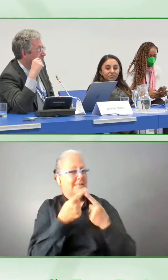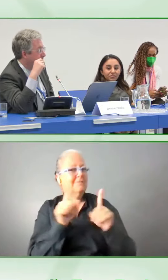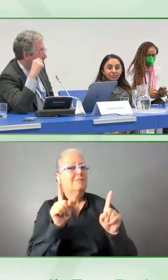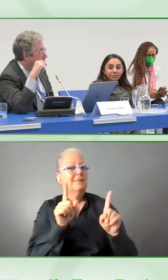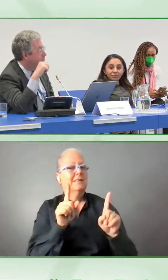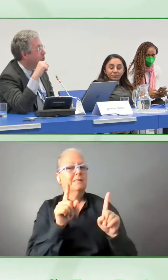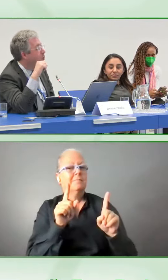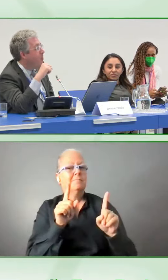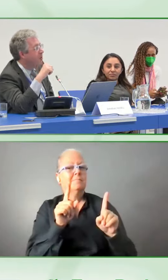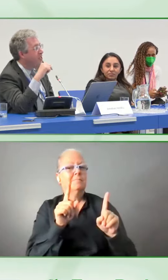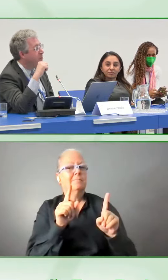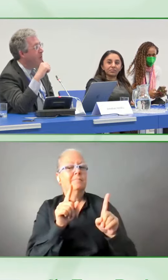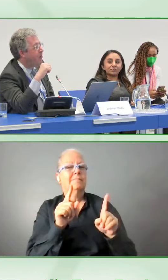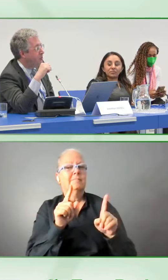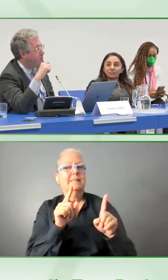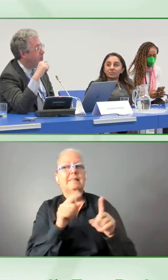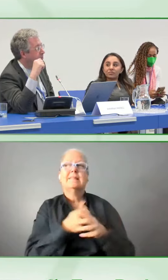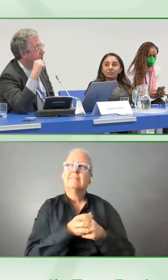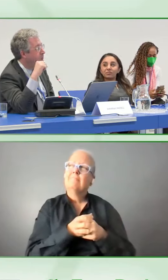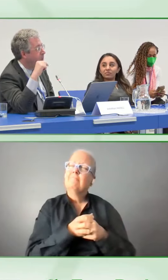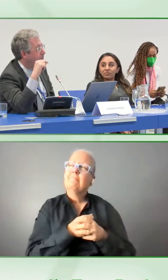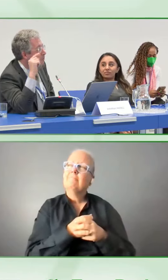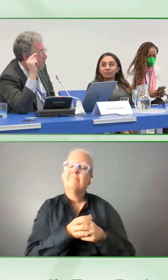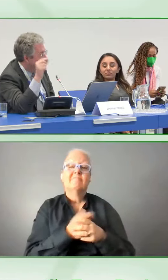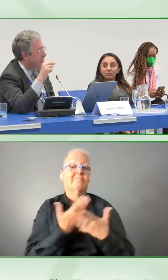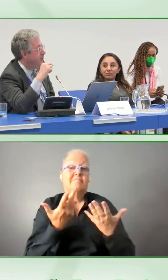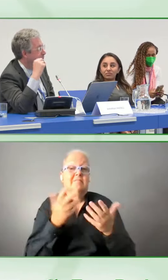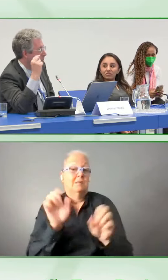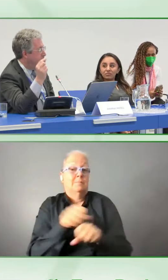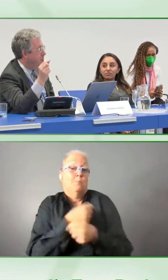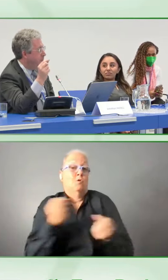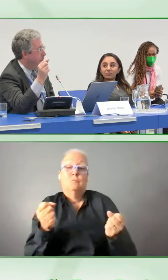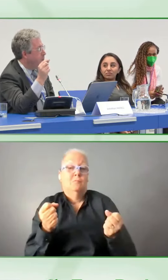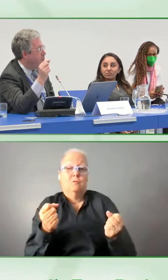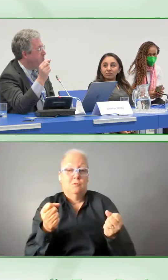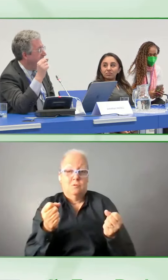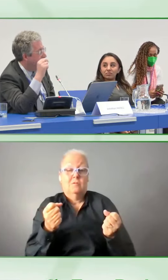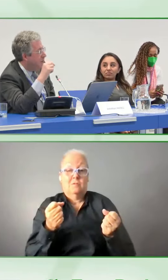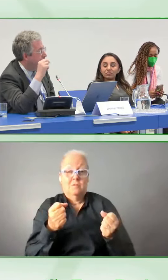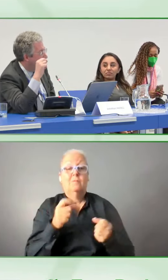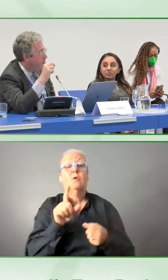it becomes almost impossible for the rest of the people in the